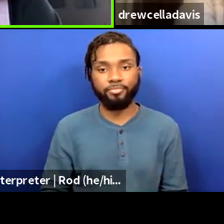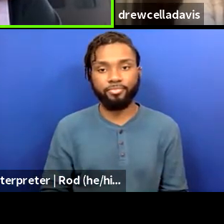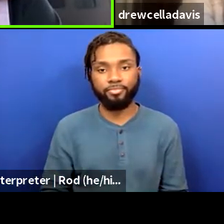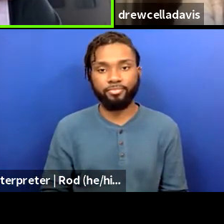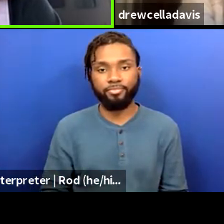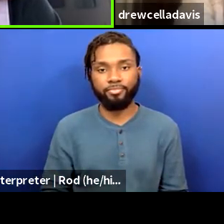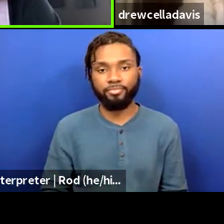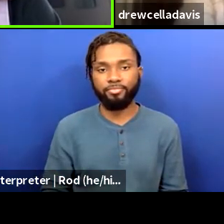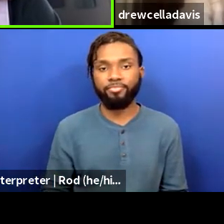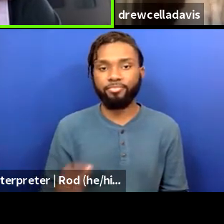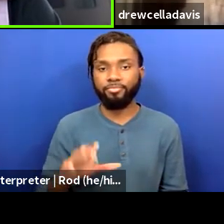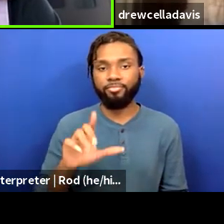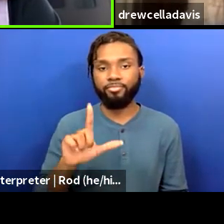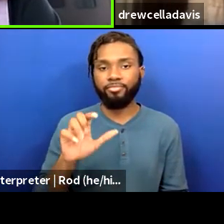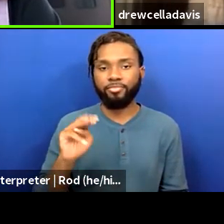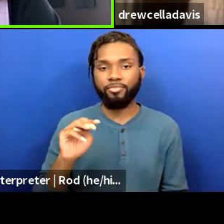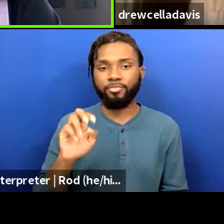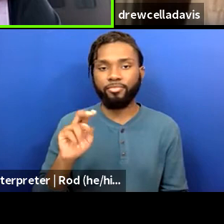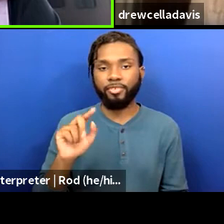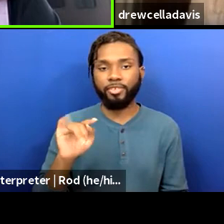Thank you, Oyeme. Alan?